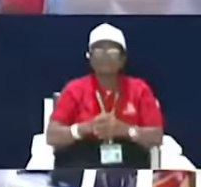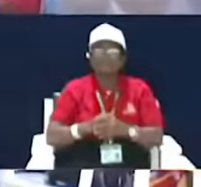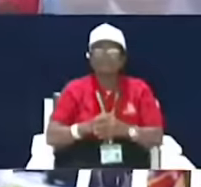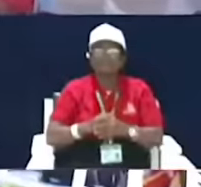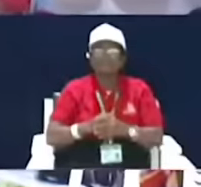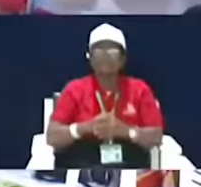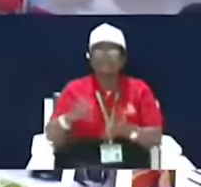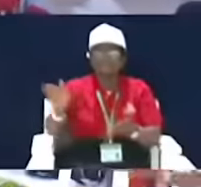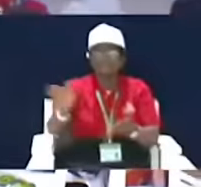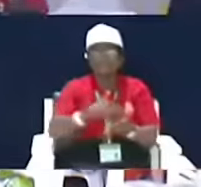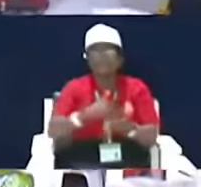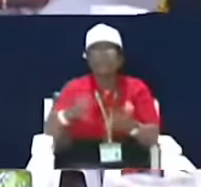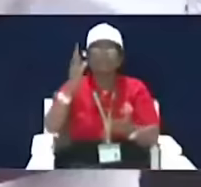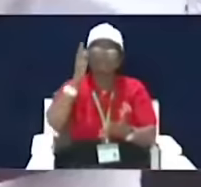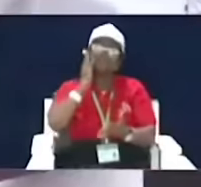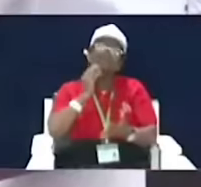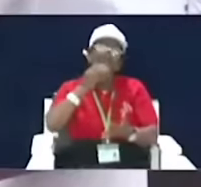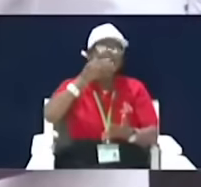Modukwe.